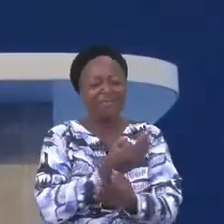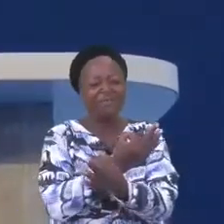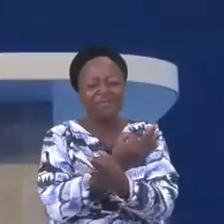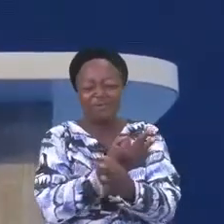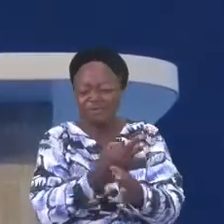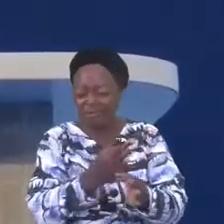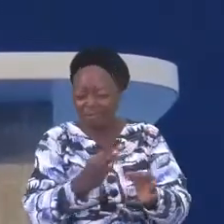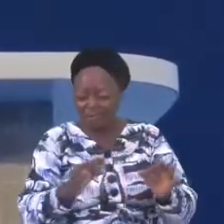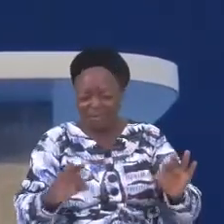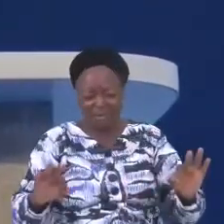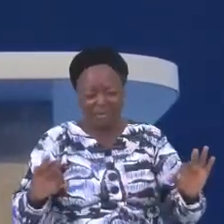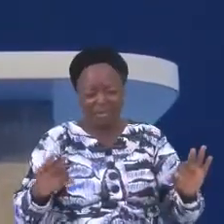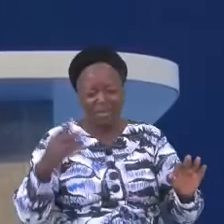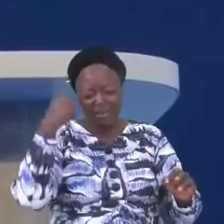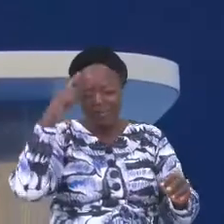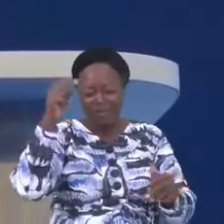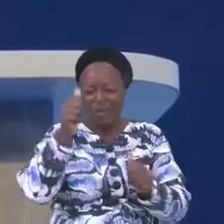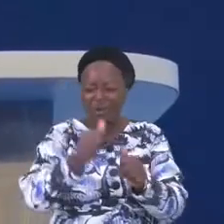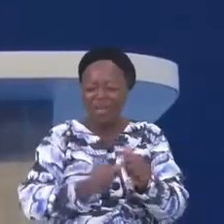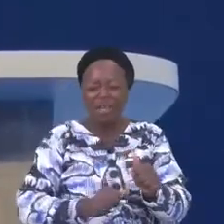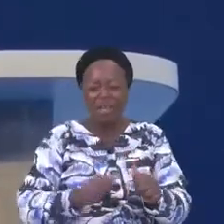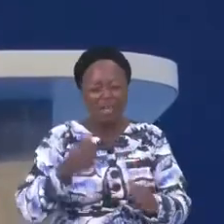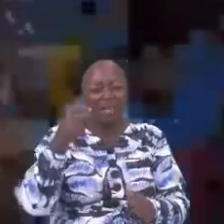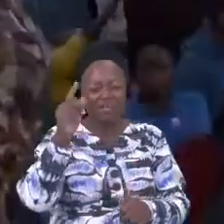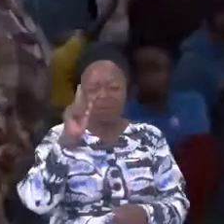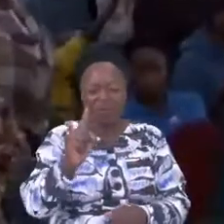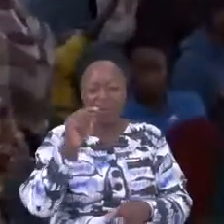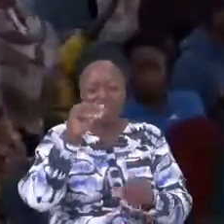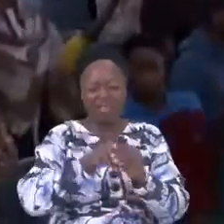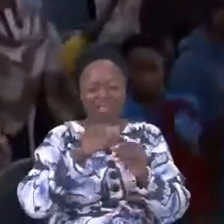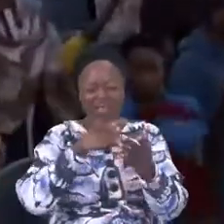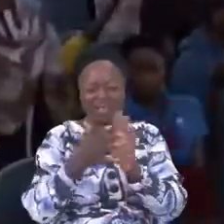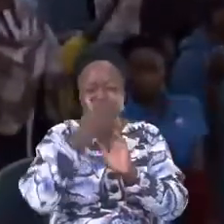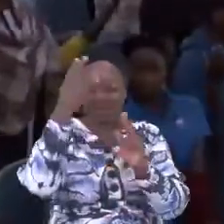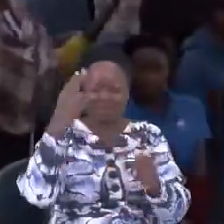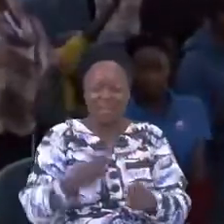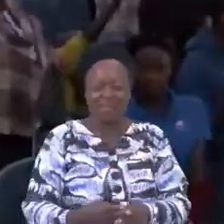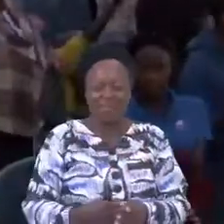emancipation for everyone in Jesus' name.